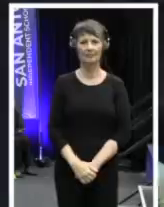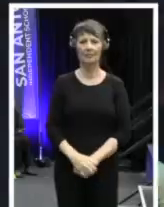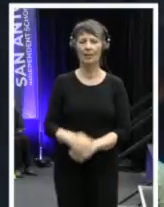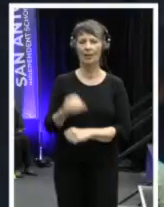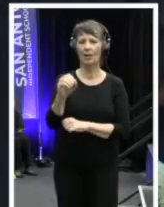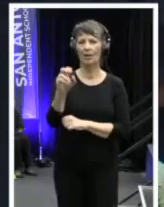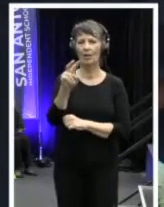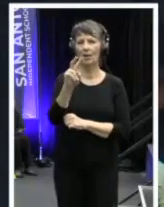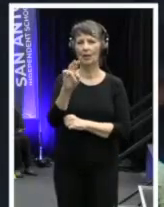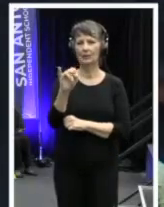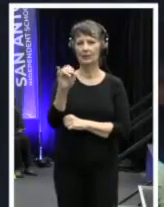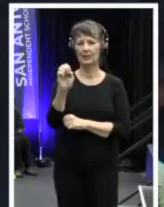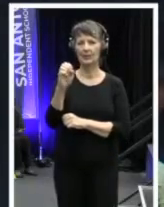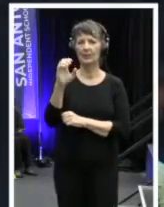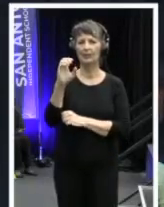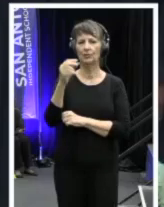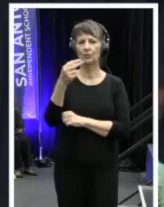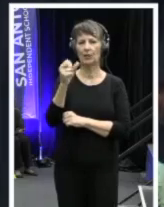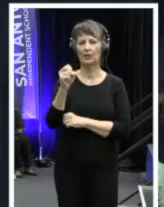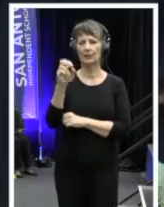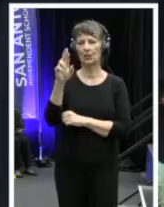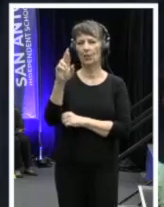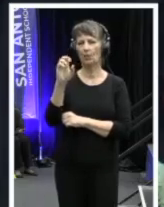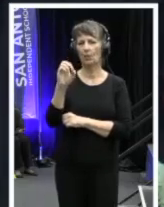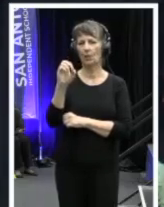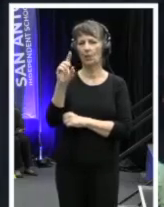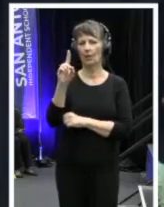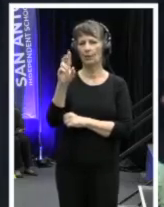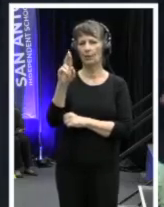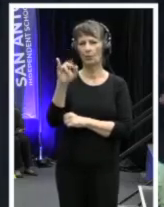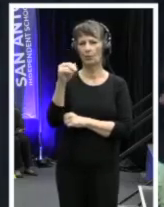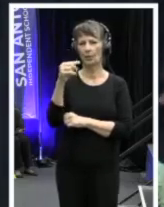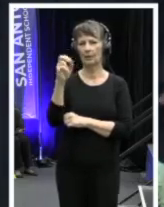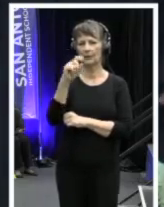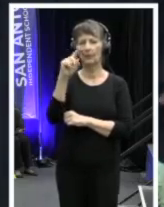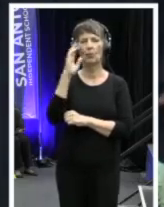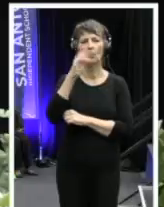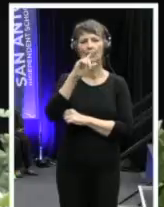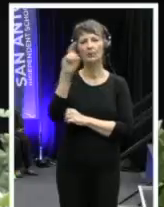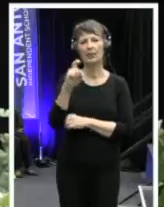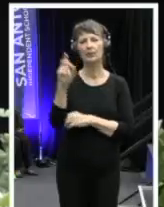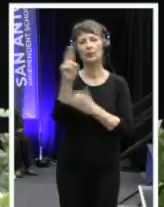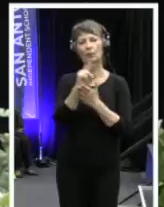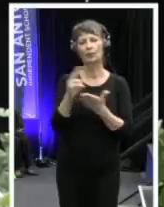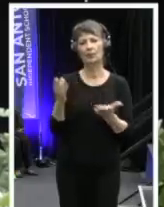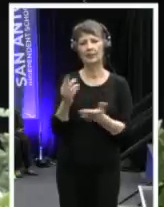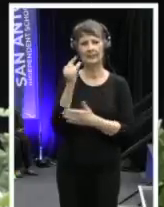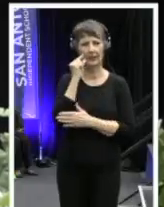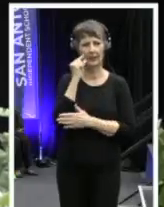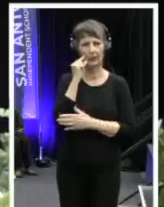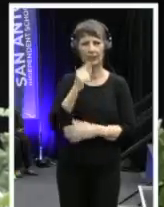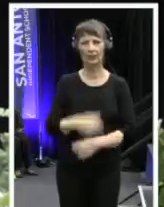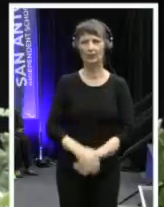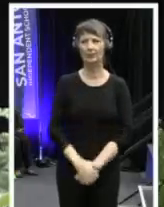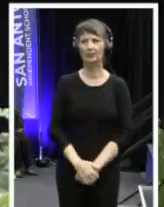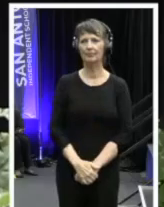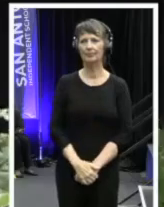Aussie Chase Rodriguez will be attending Texas A&M University at San Antonio.